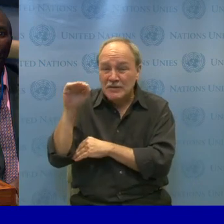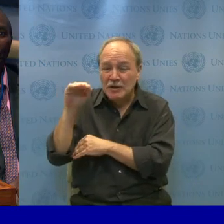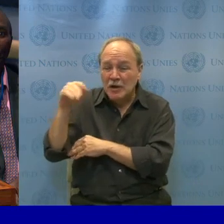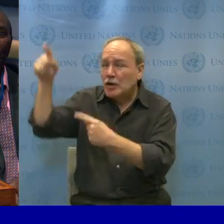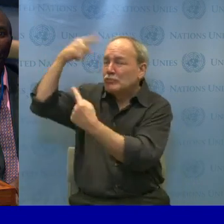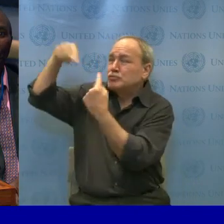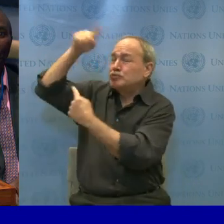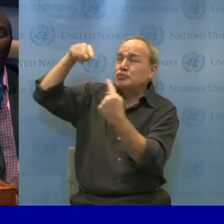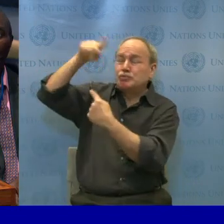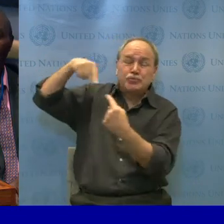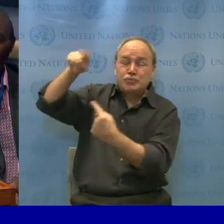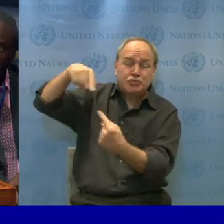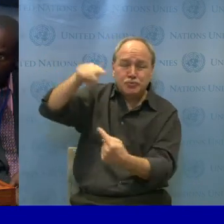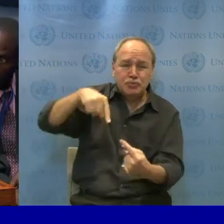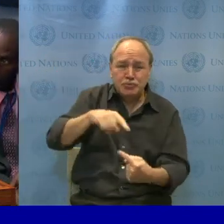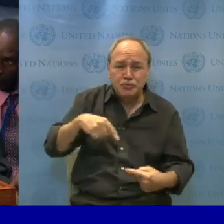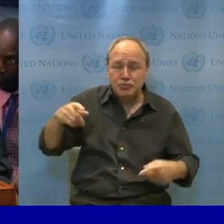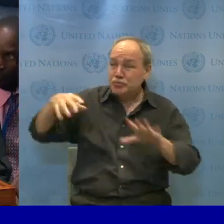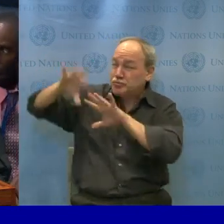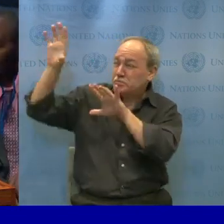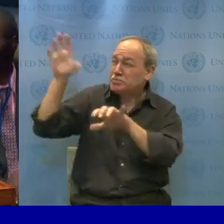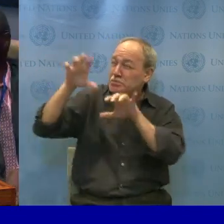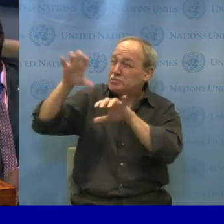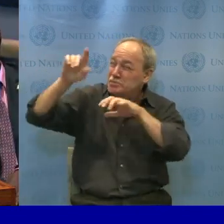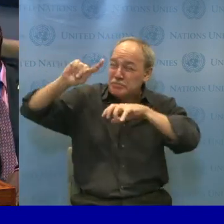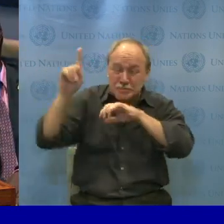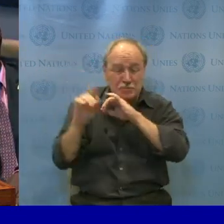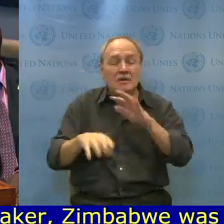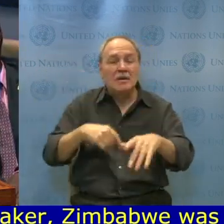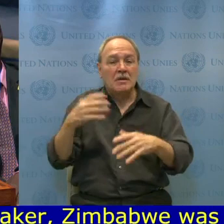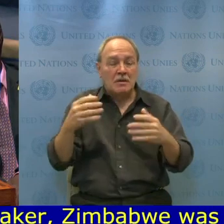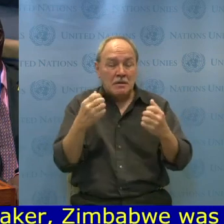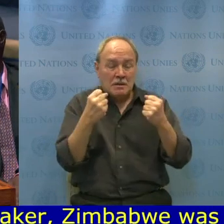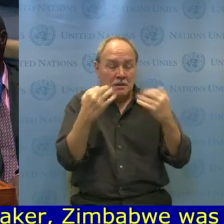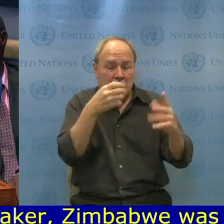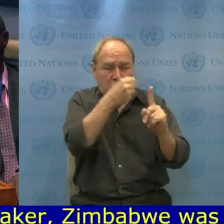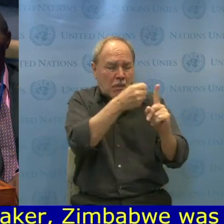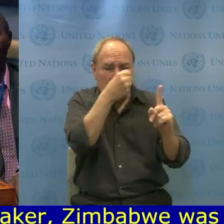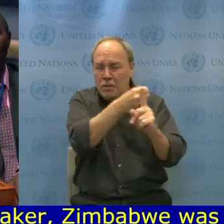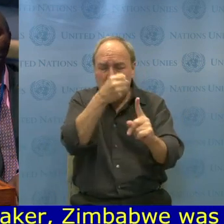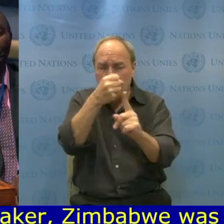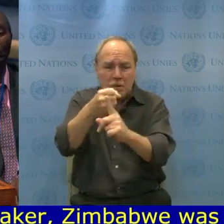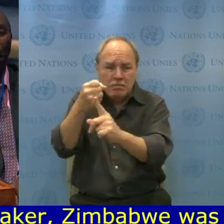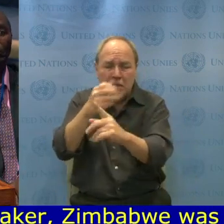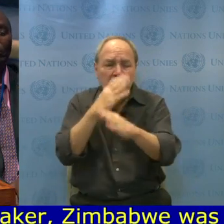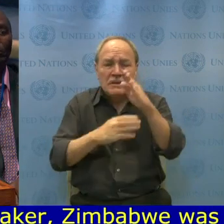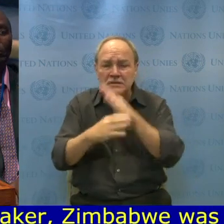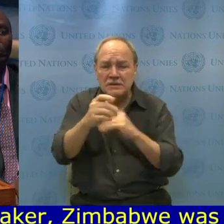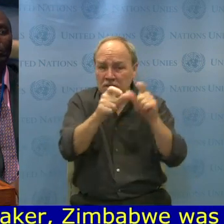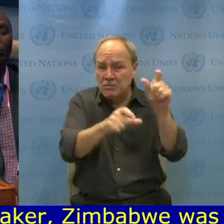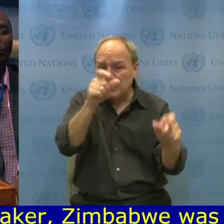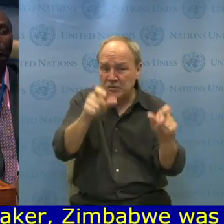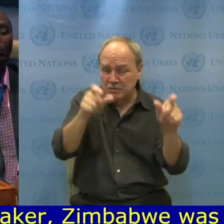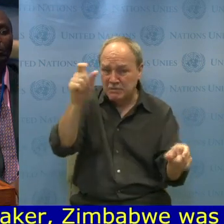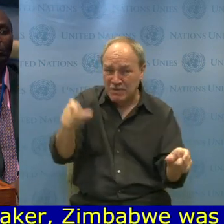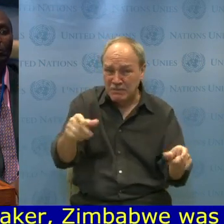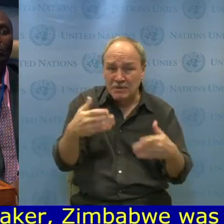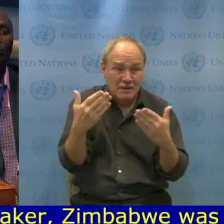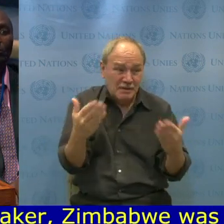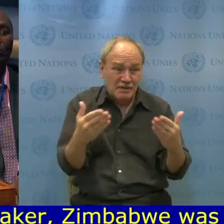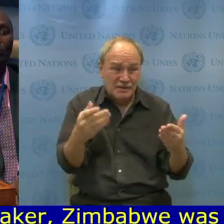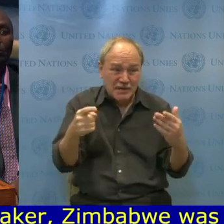a result, a number of disabled people were affected. As a result, this worsened their